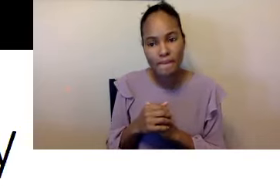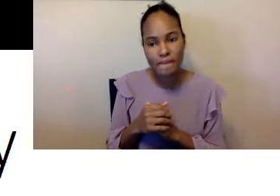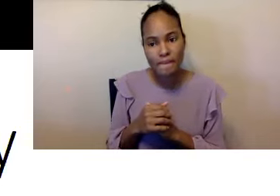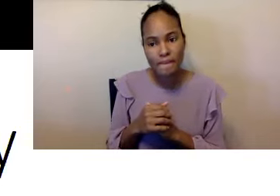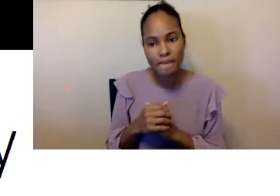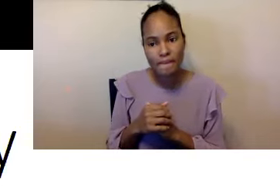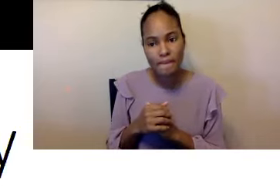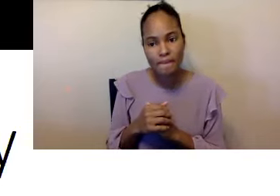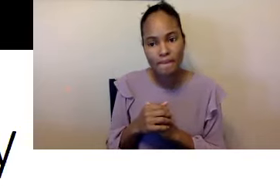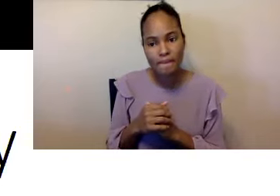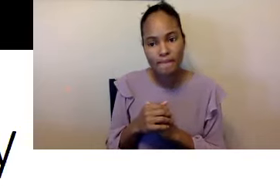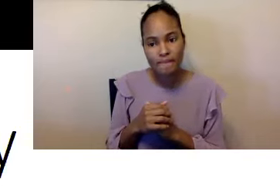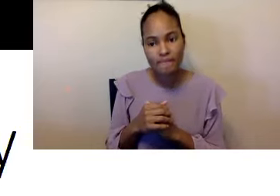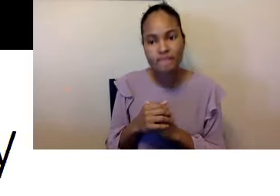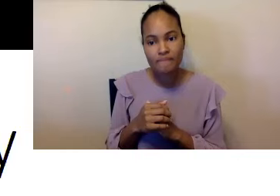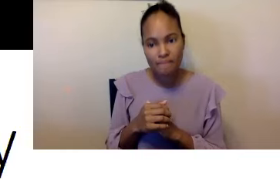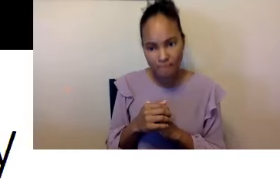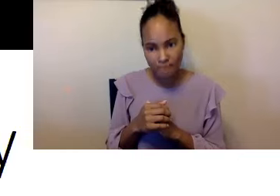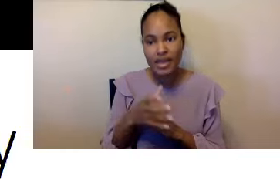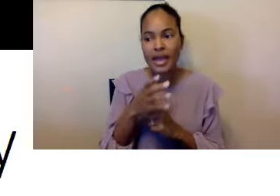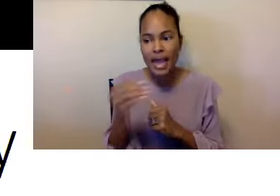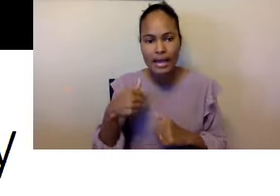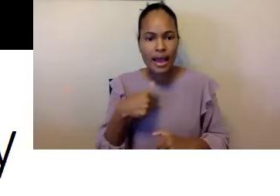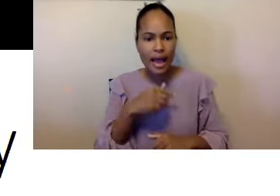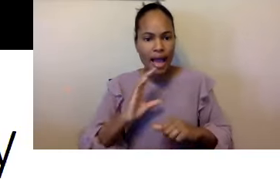things we are trying to do with the group